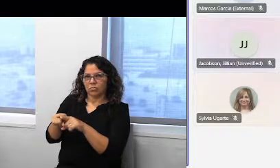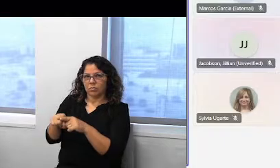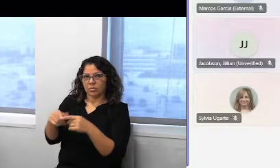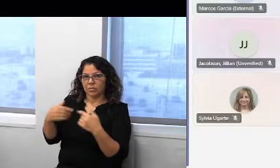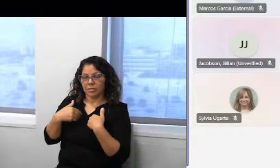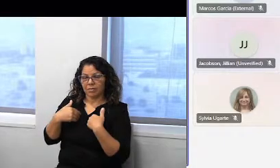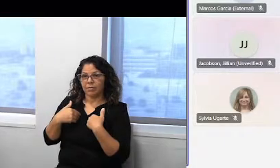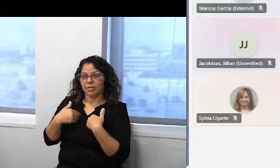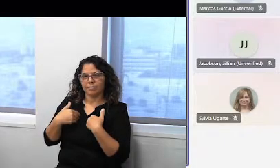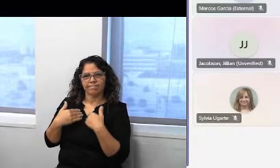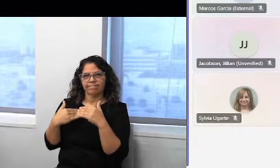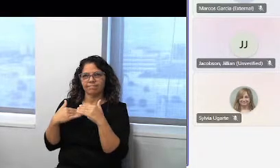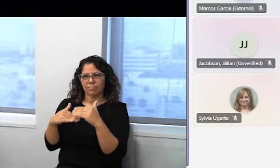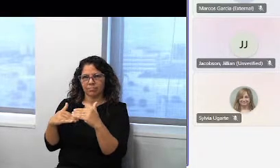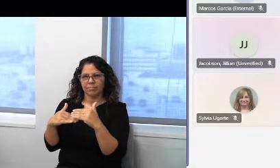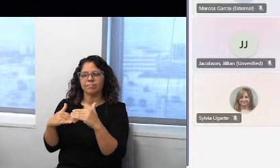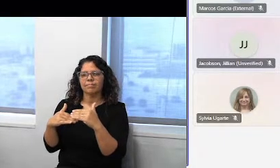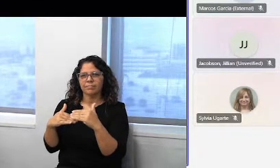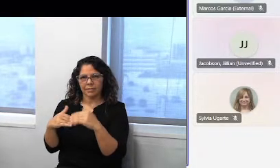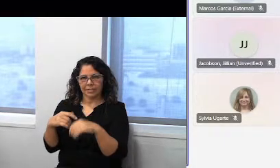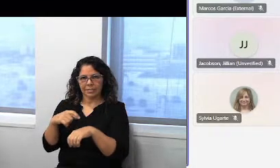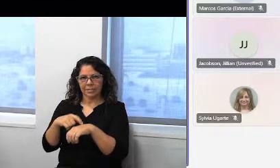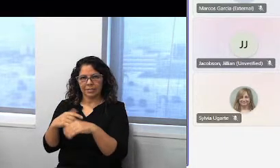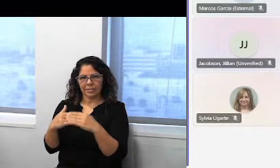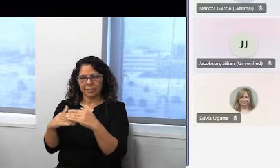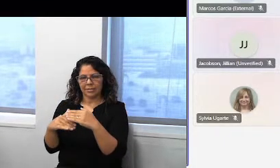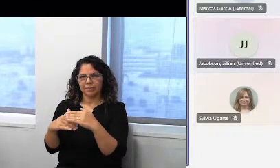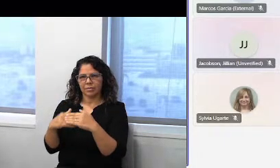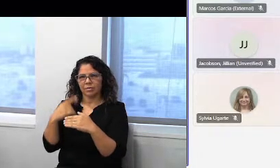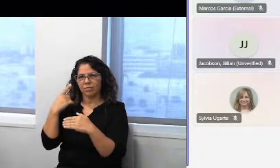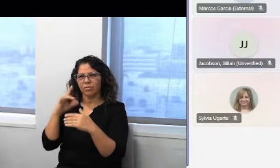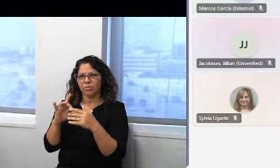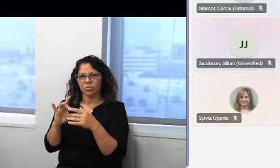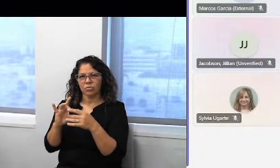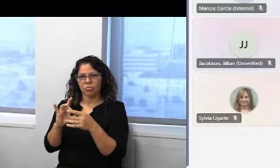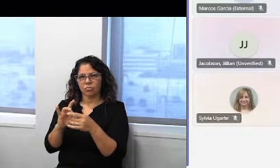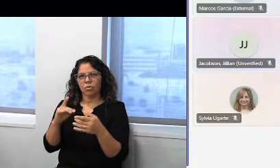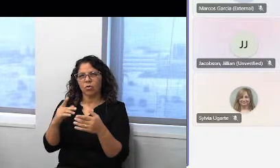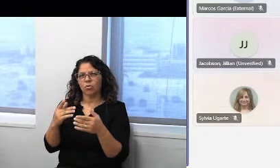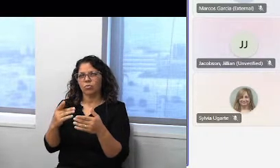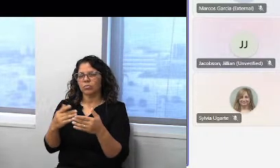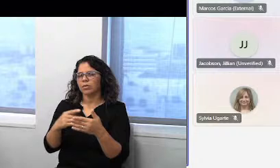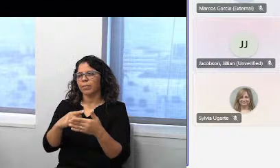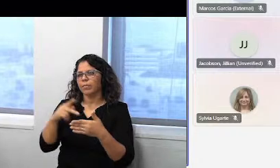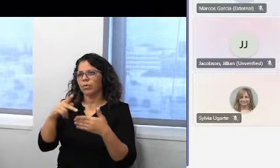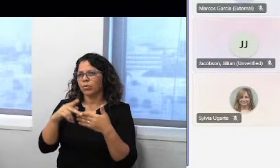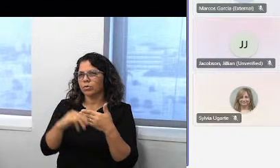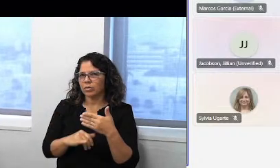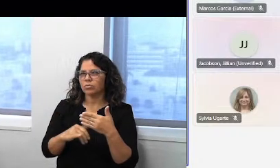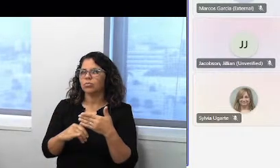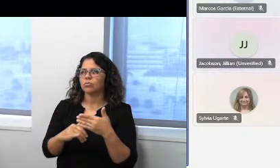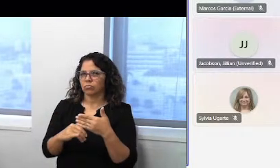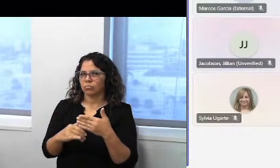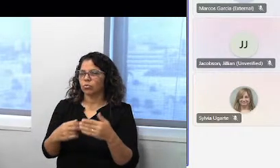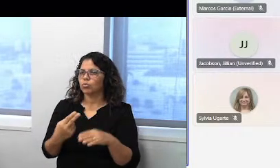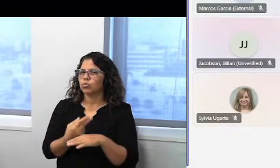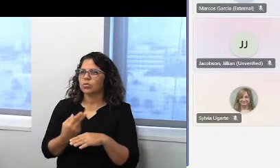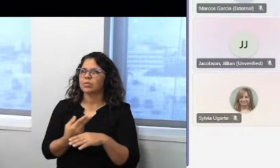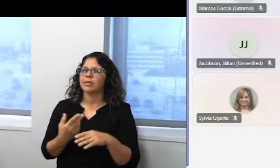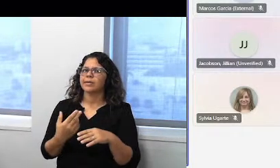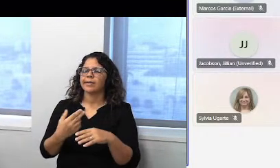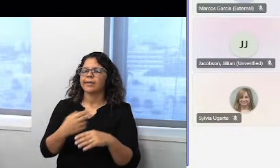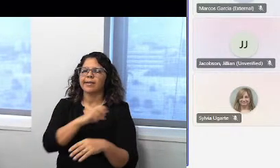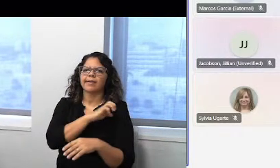really the interconnection of the Tranche 1 renewable resource projects in it as well. So I wanted to get an